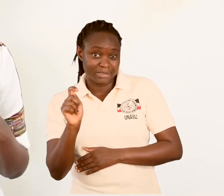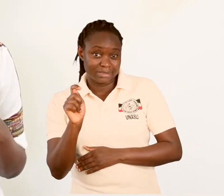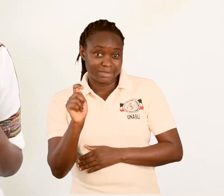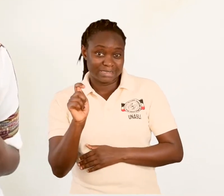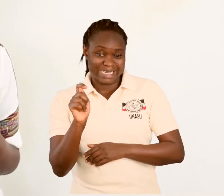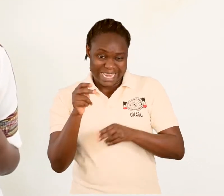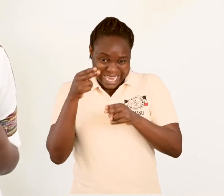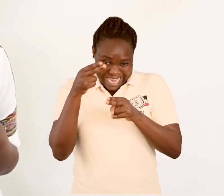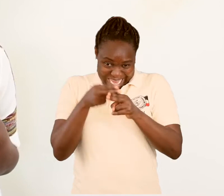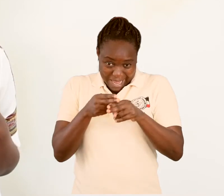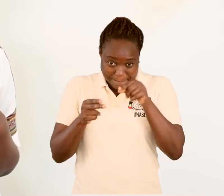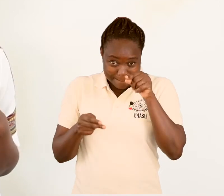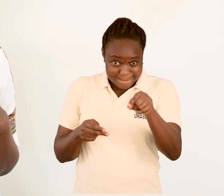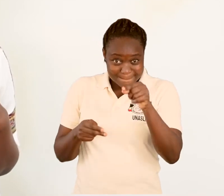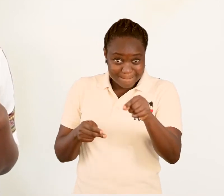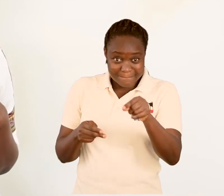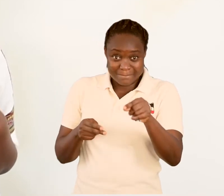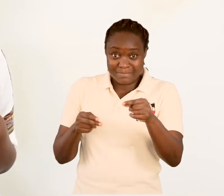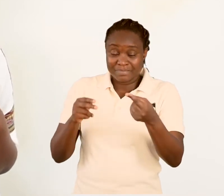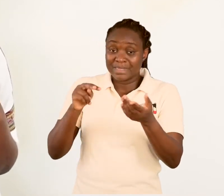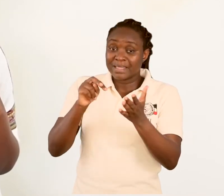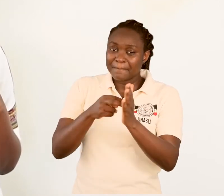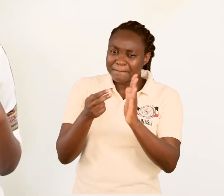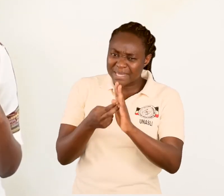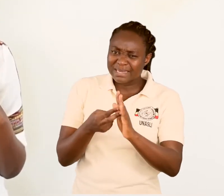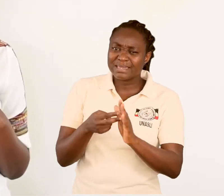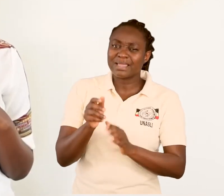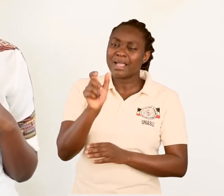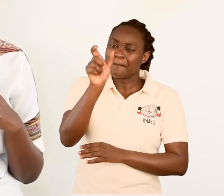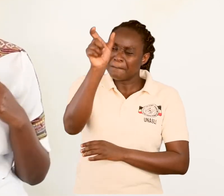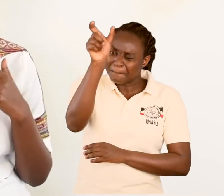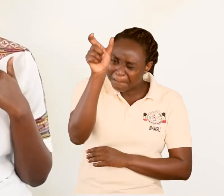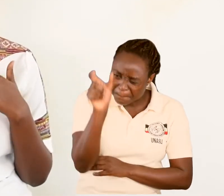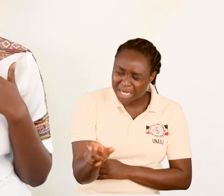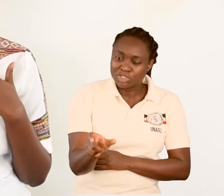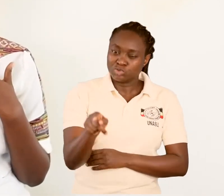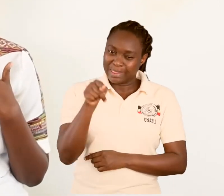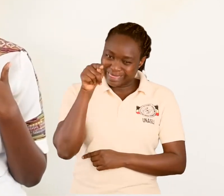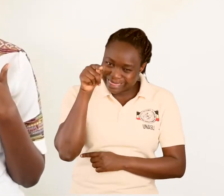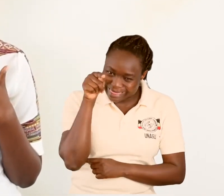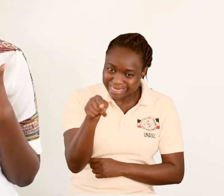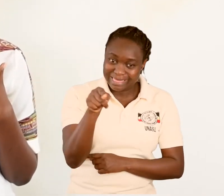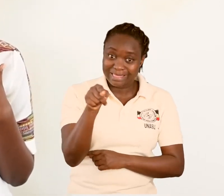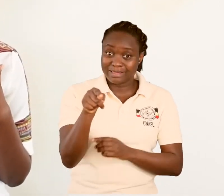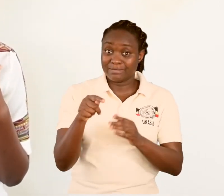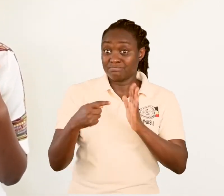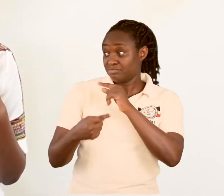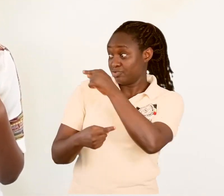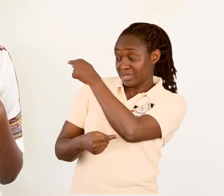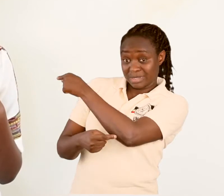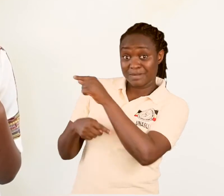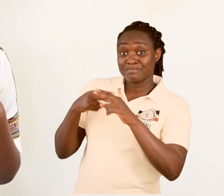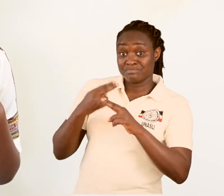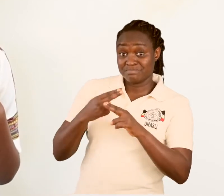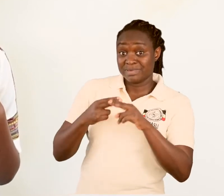That name Annet refers to a particular person, and that is me.